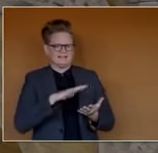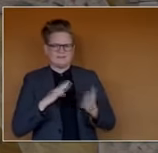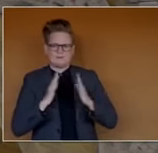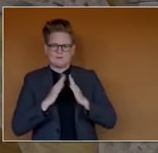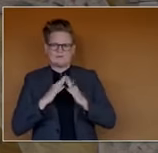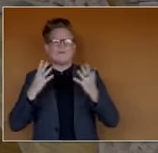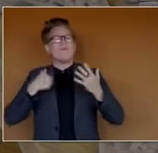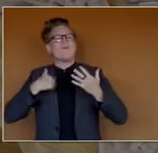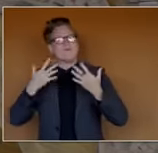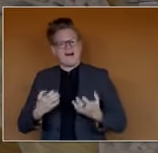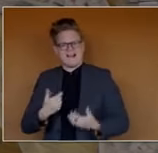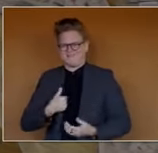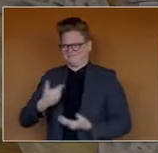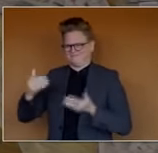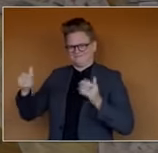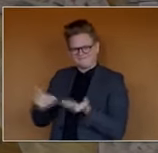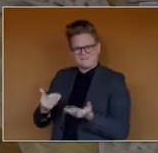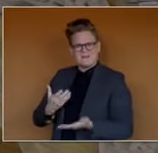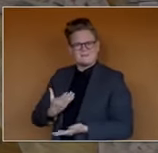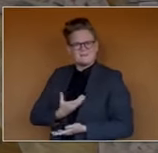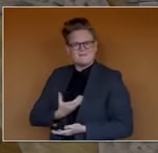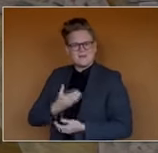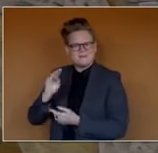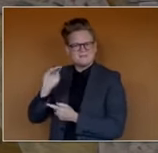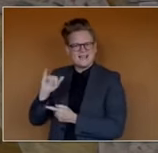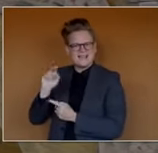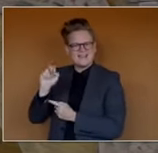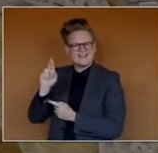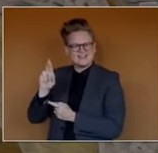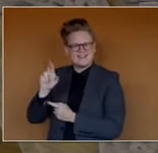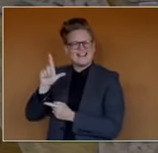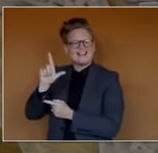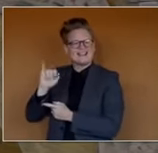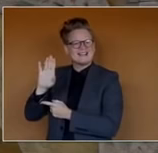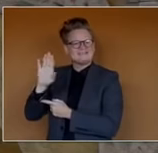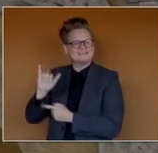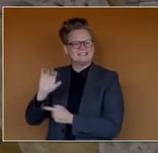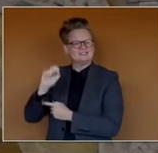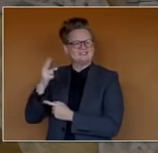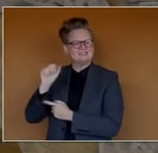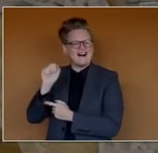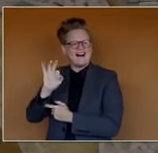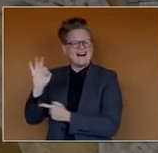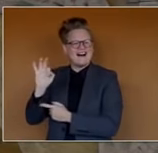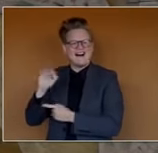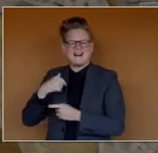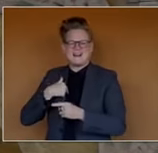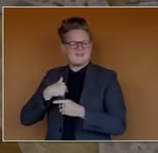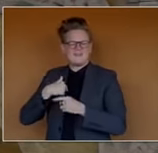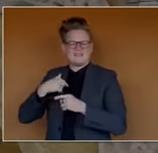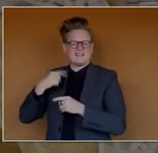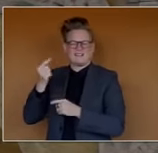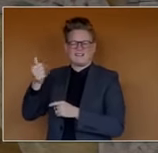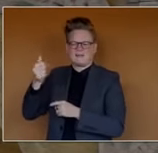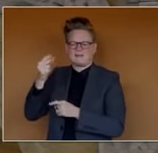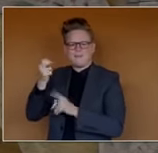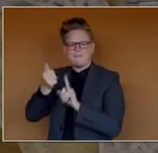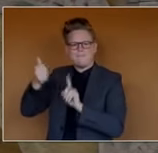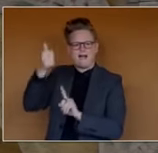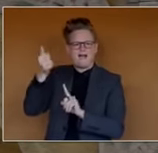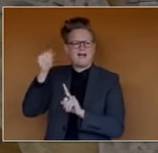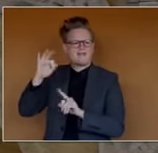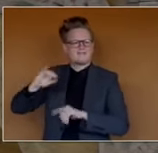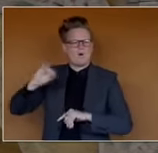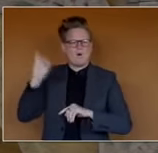of Oakland, or as we call her, the baller of Oakland, the fighter of justice for immigrants, Mayor Libby Schaft. Here